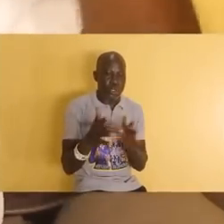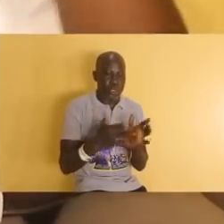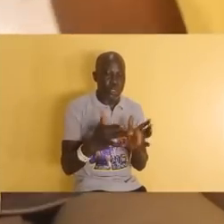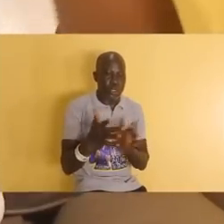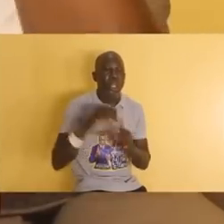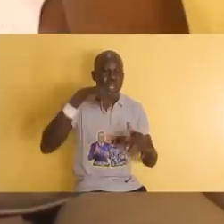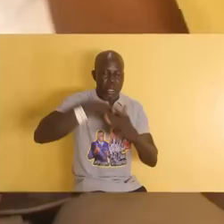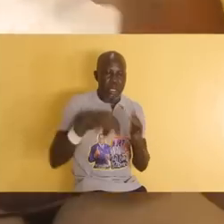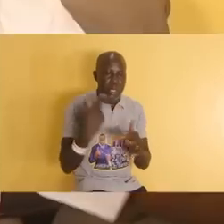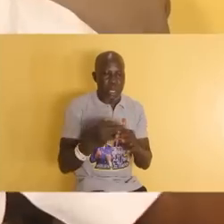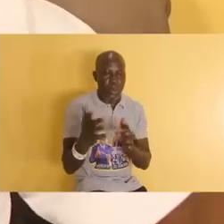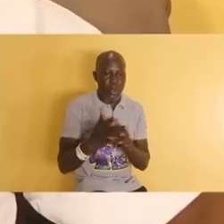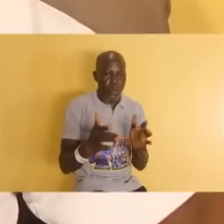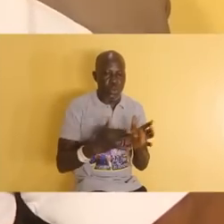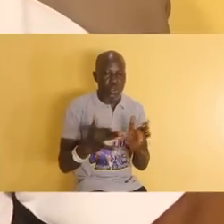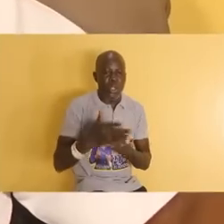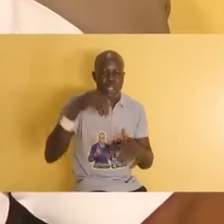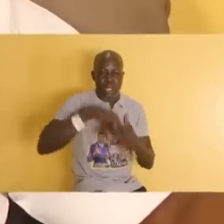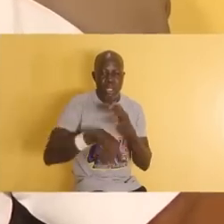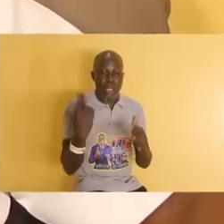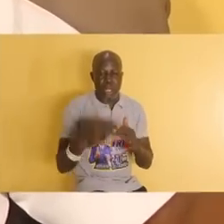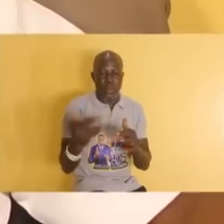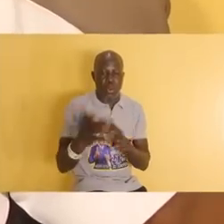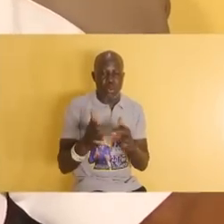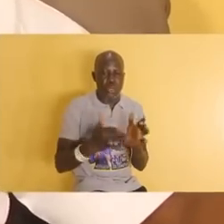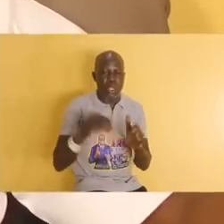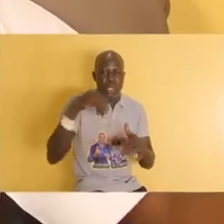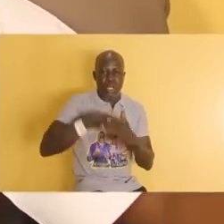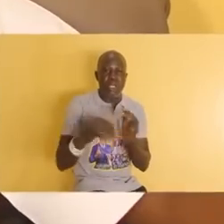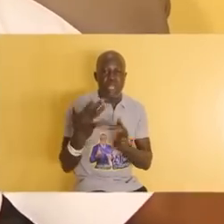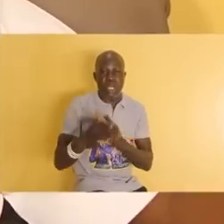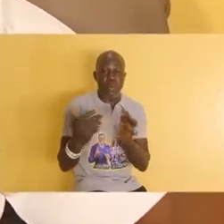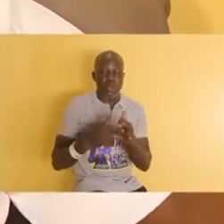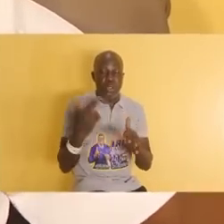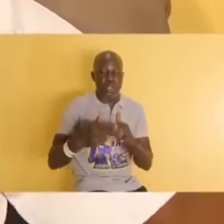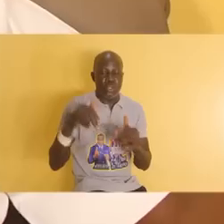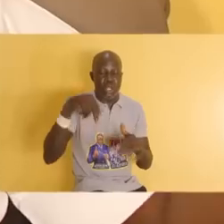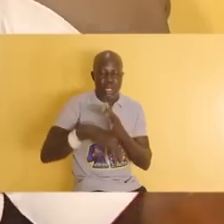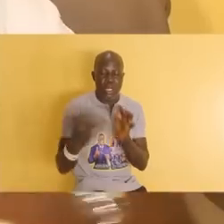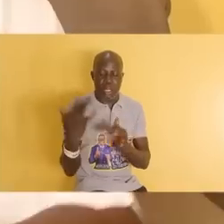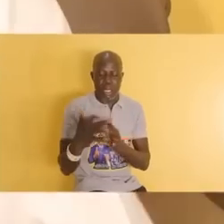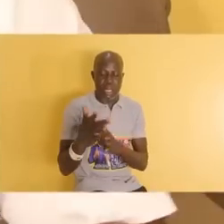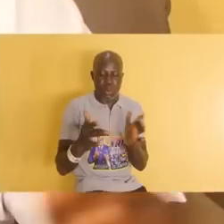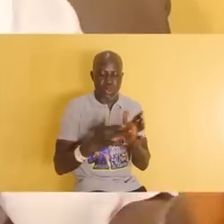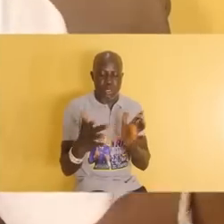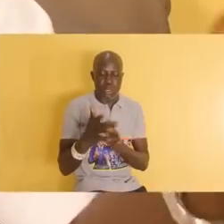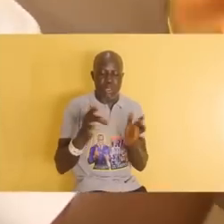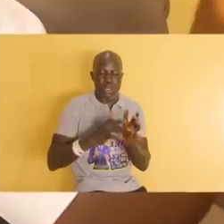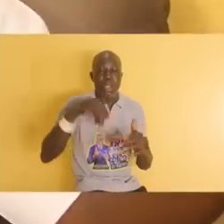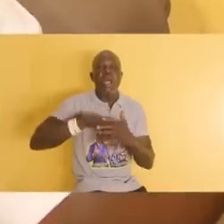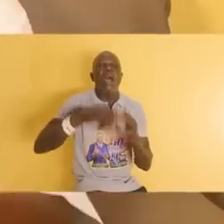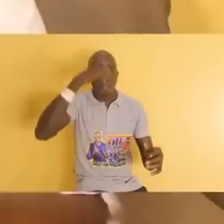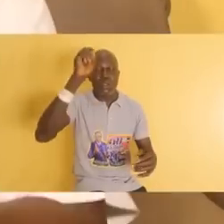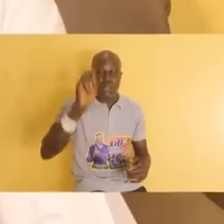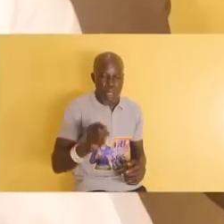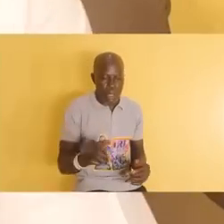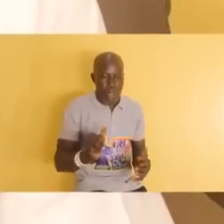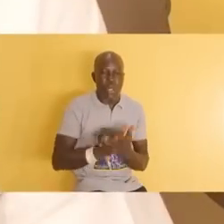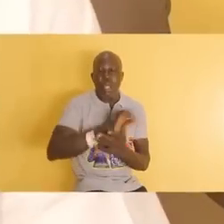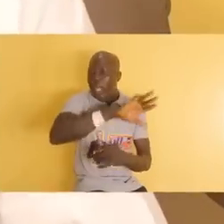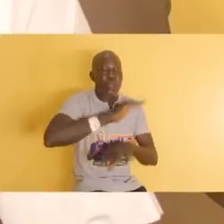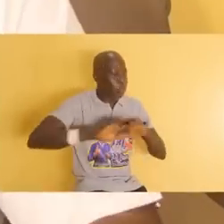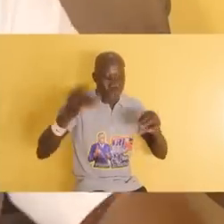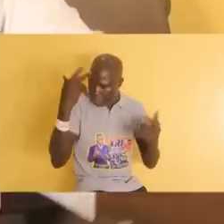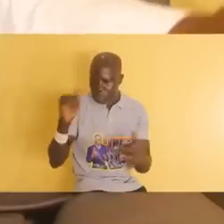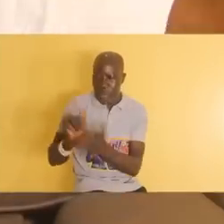The name of Jesus. Rogo Mandela. Rostelica Boda. Grabo da Yadia. Mo Pasha. No